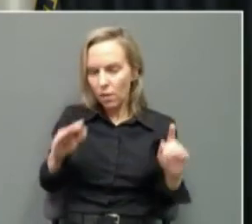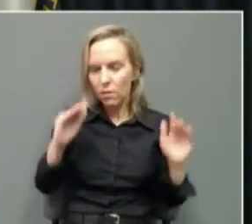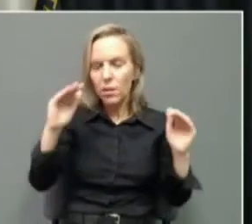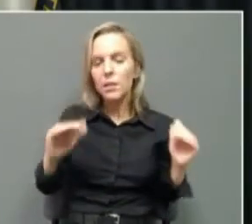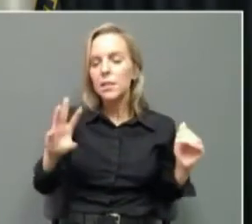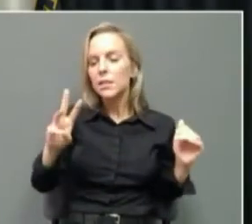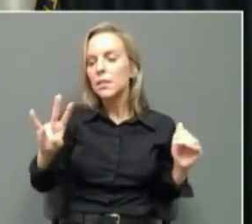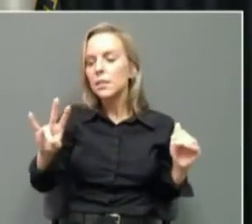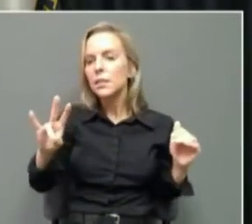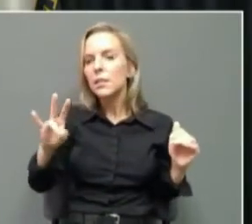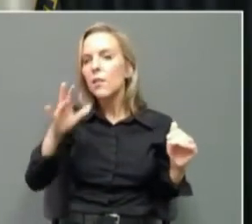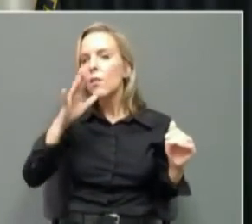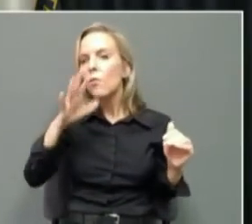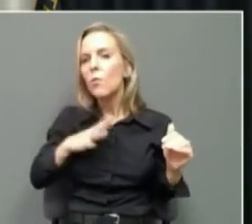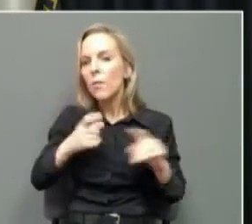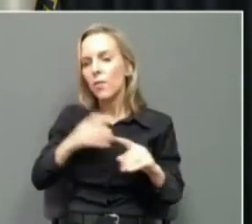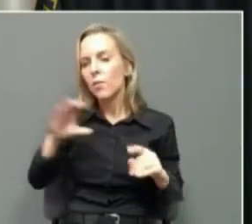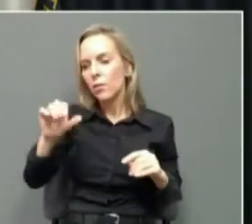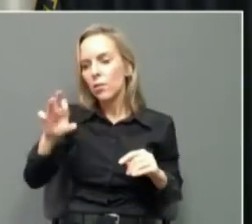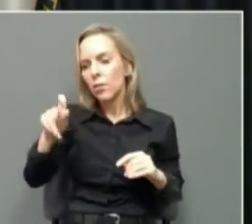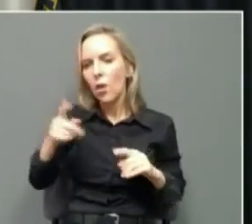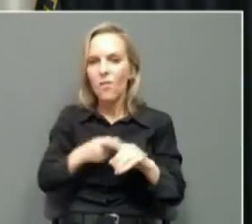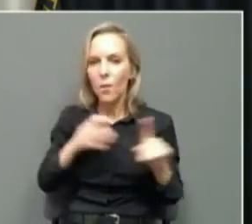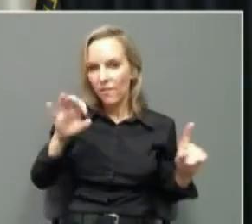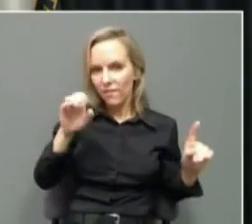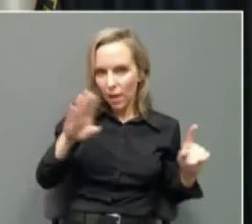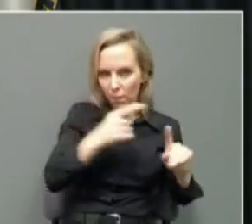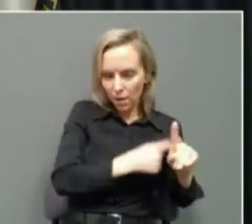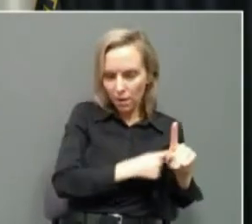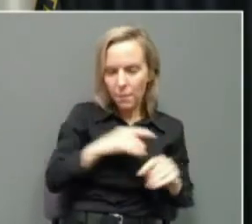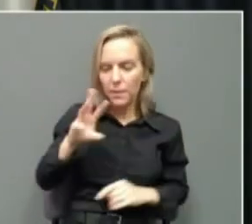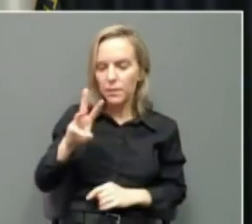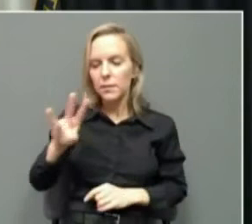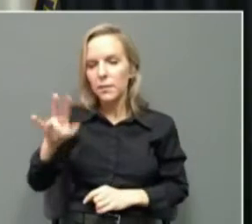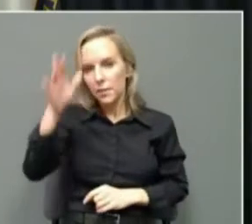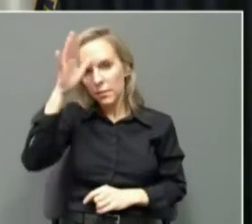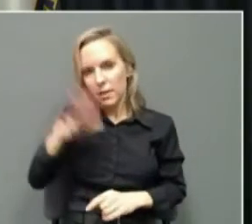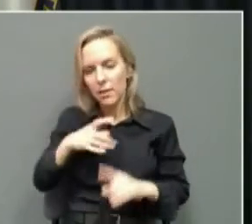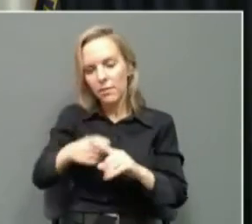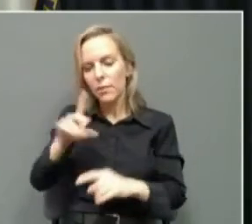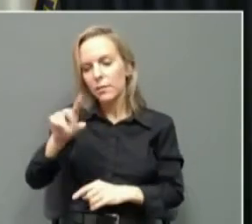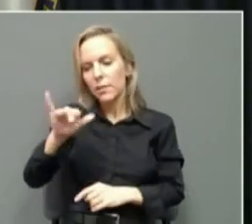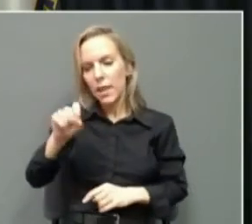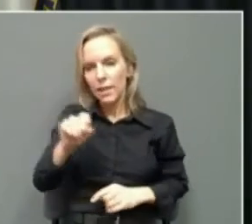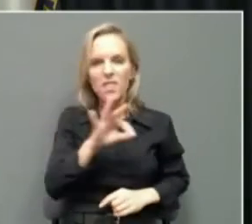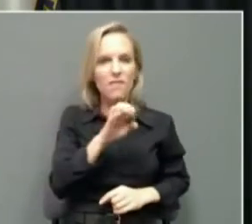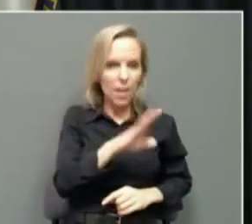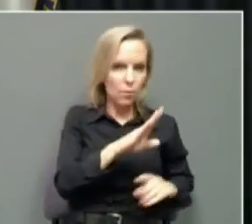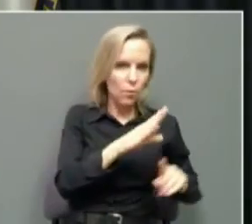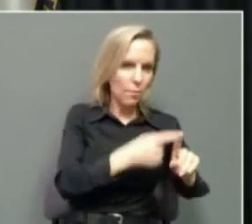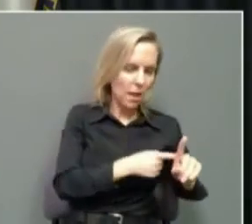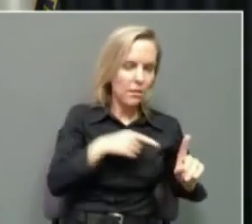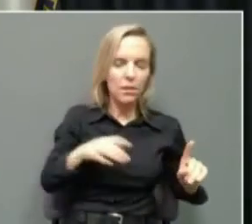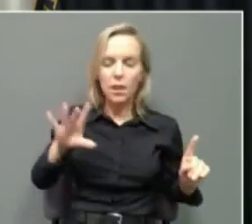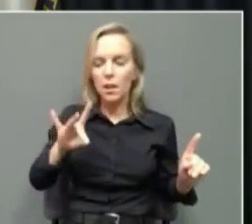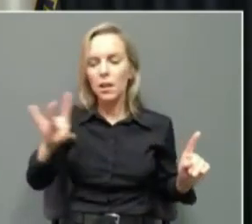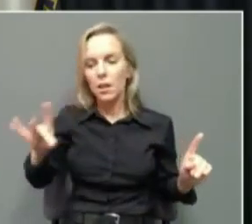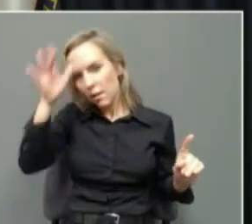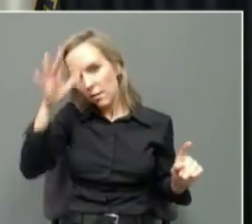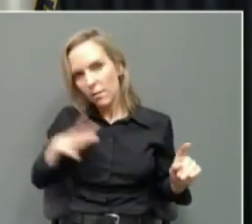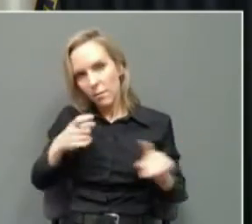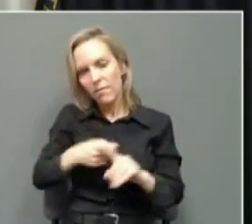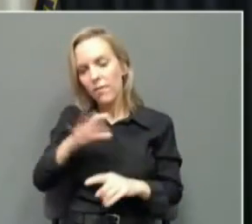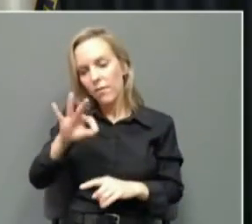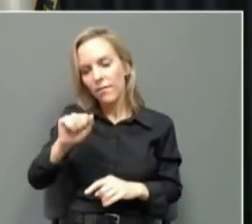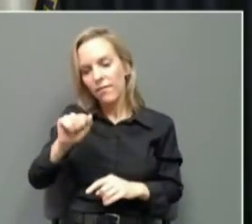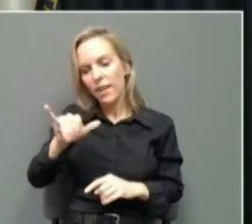Clark County, February. A 67-year-old man from Davis County, February. An 88-year-old man from Fayette